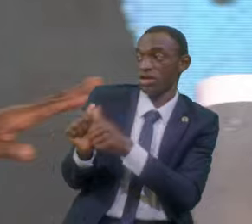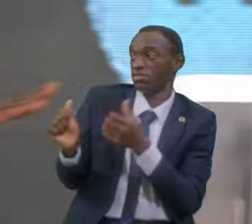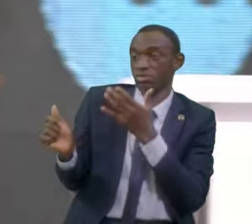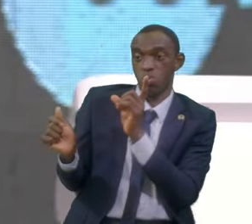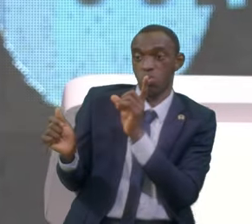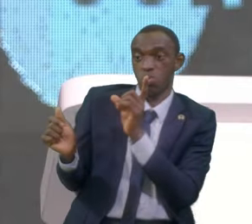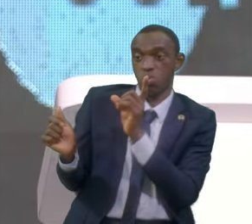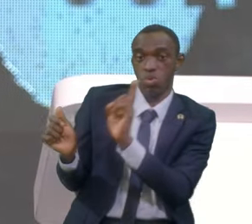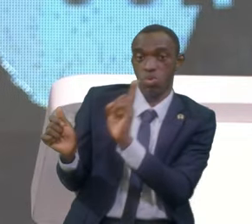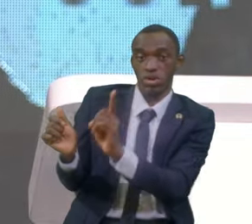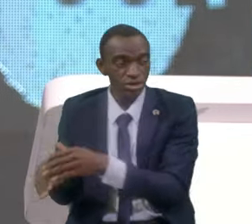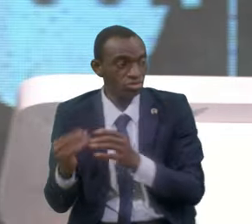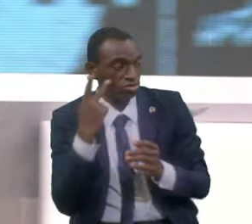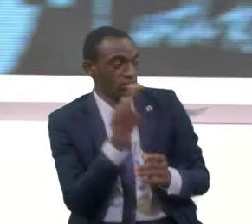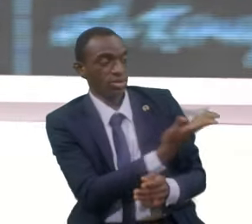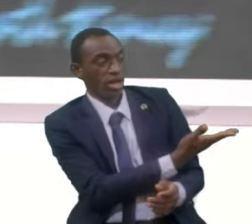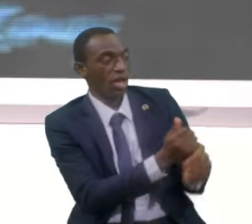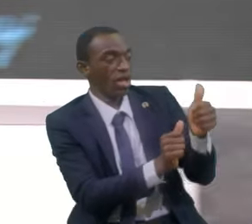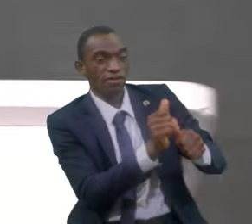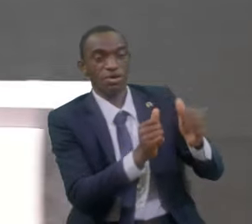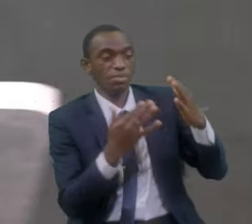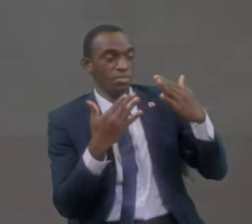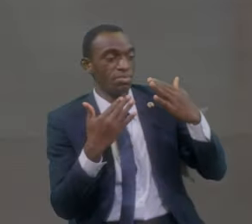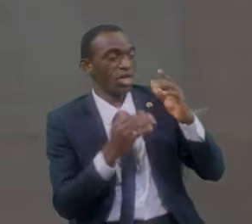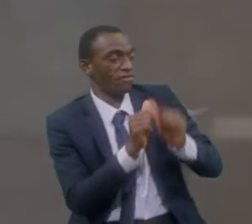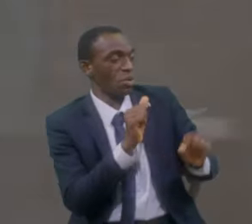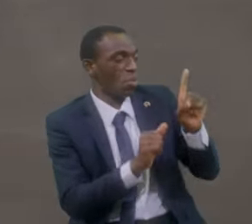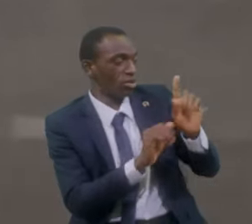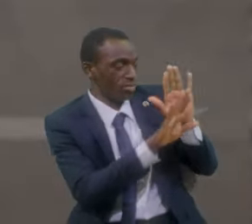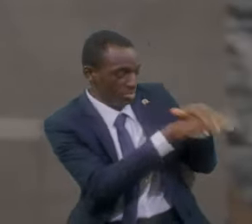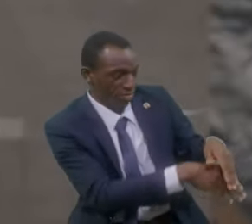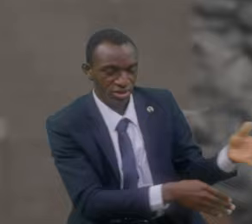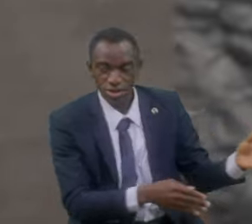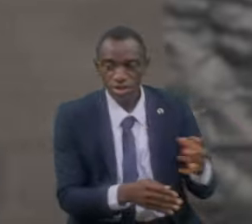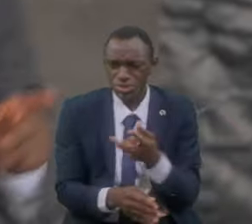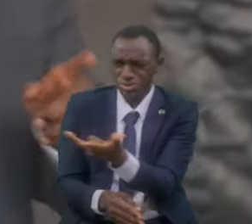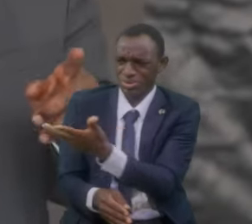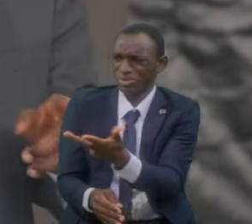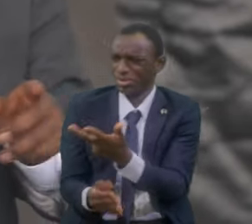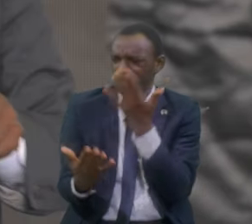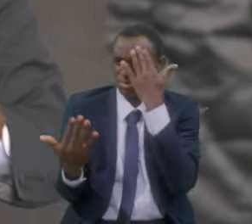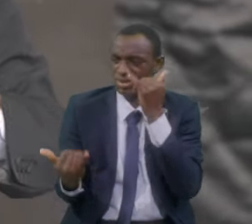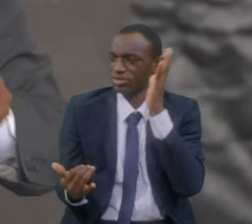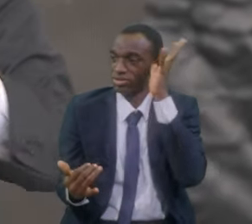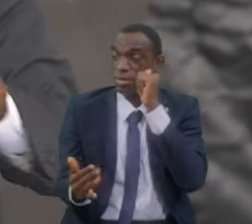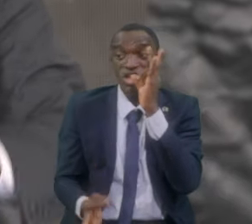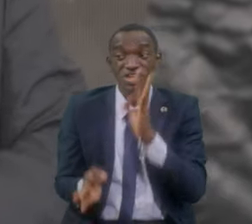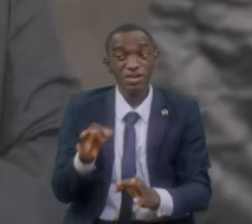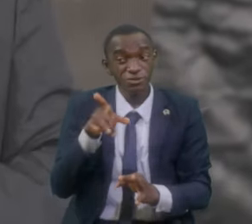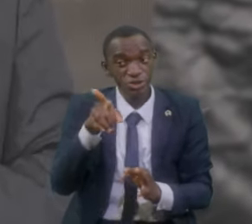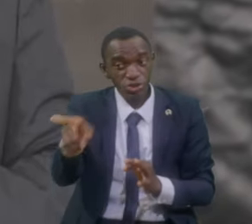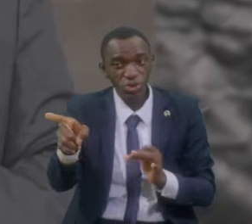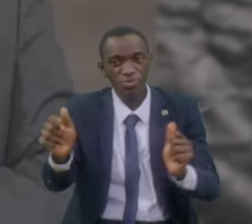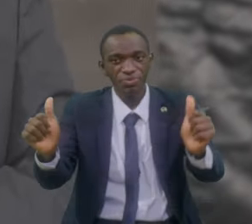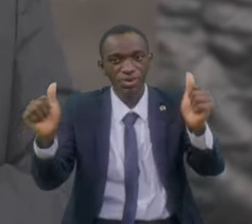down. Look everywhere, everybody is bowing down. Shadrach, Meshach, and Abednego, if you refuse